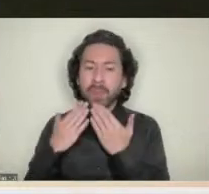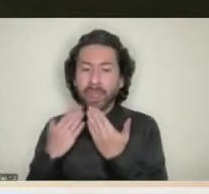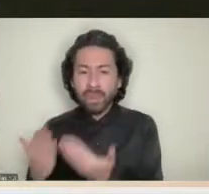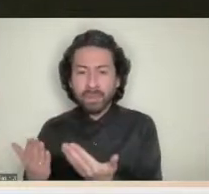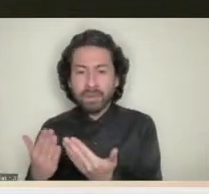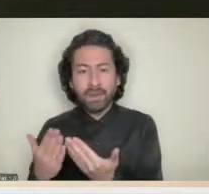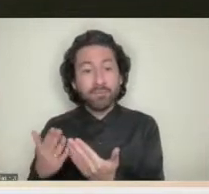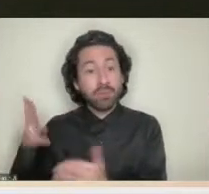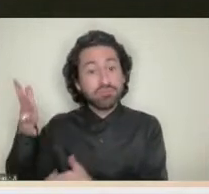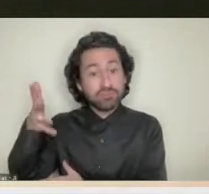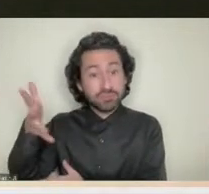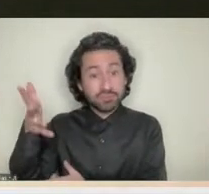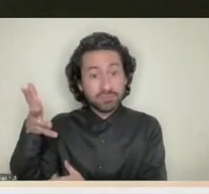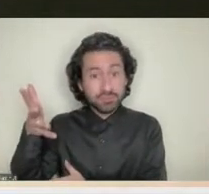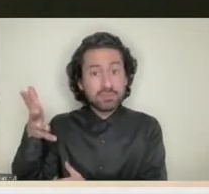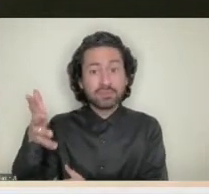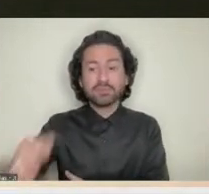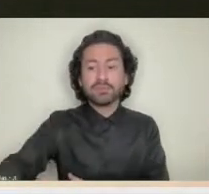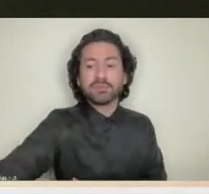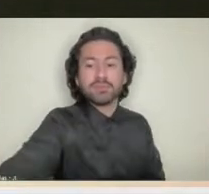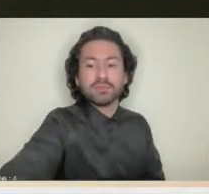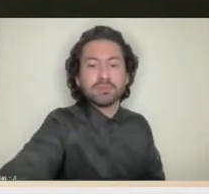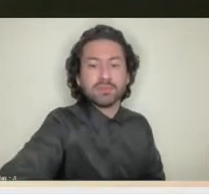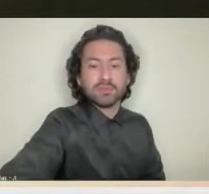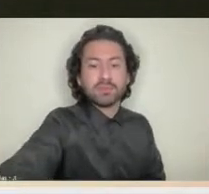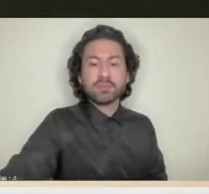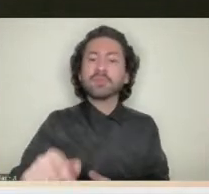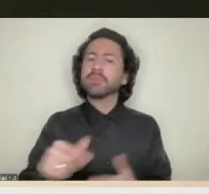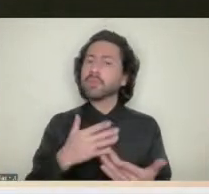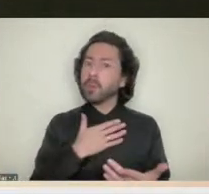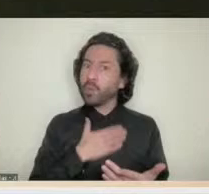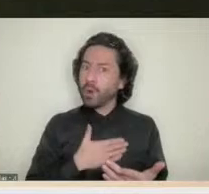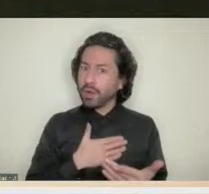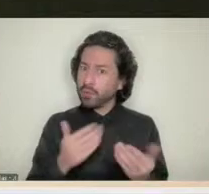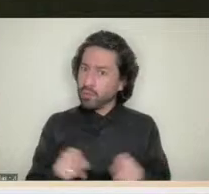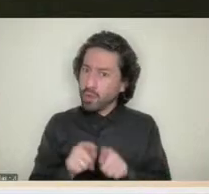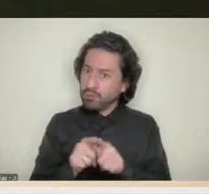very much for your work. I would like to underline